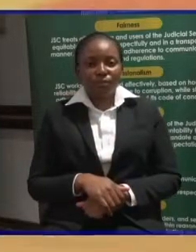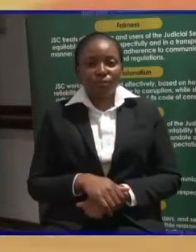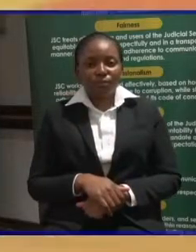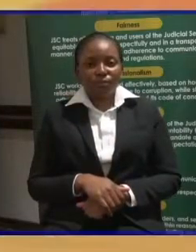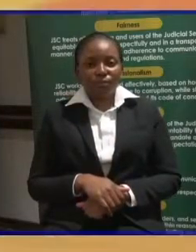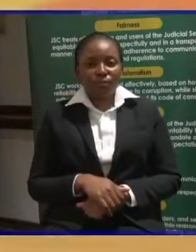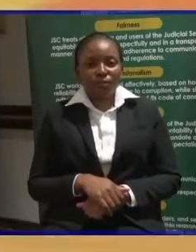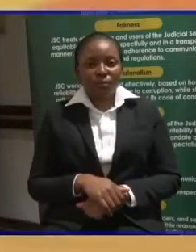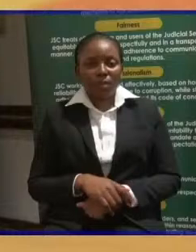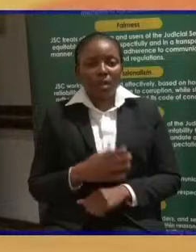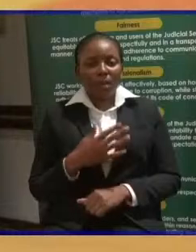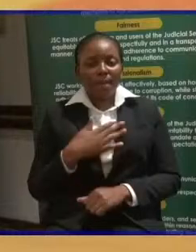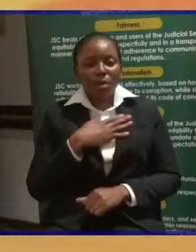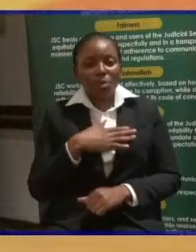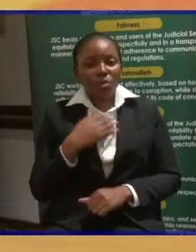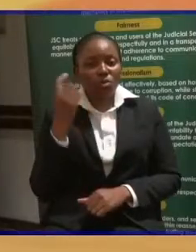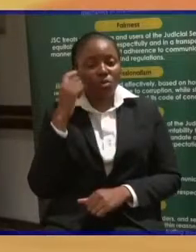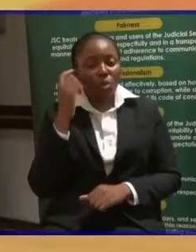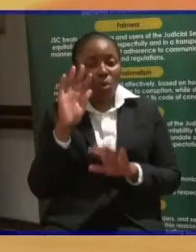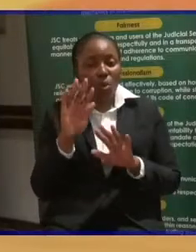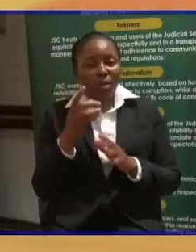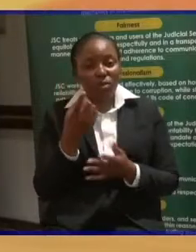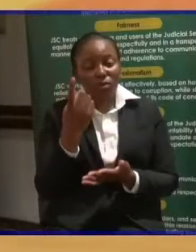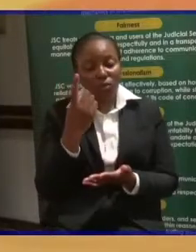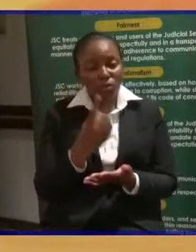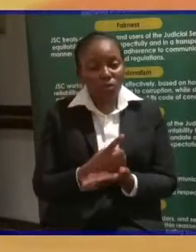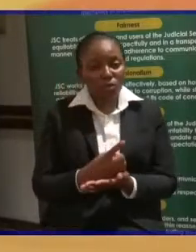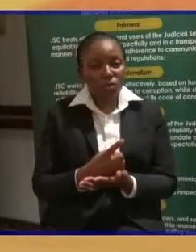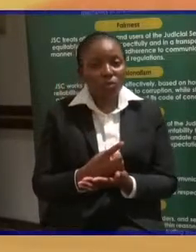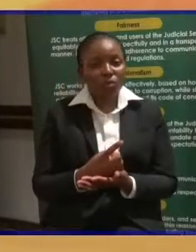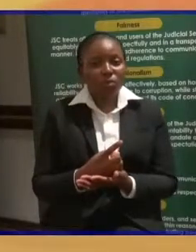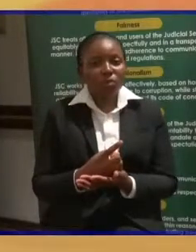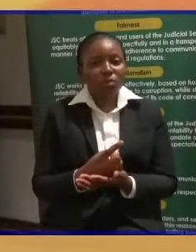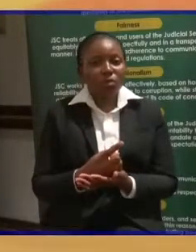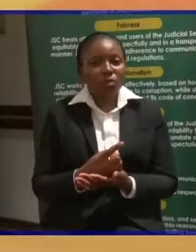I'm interested in knowing what you are specializing in with that LLM.